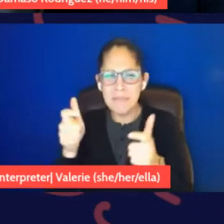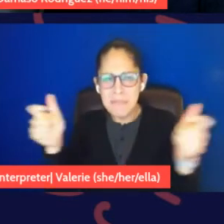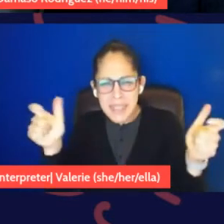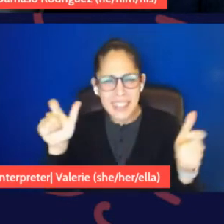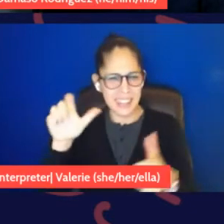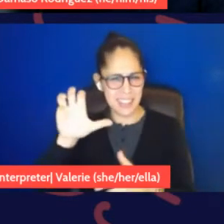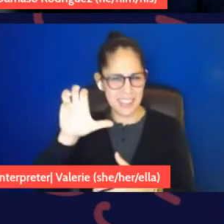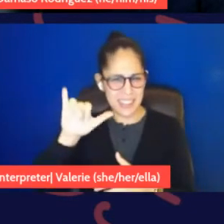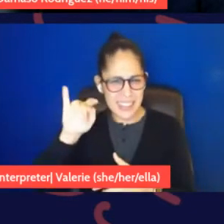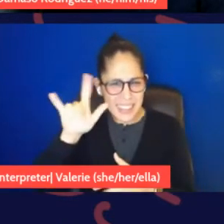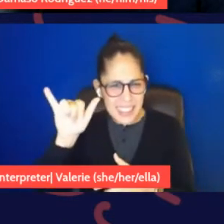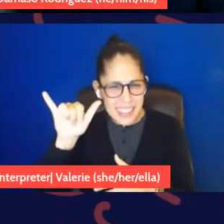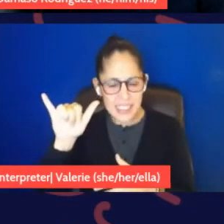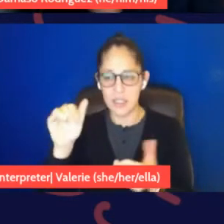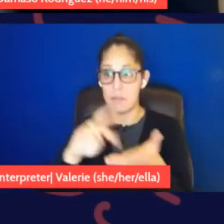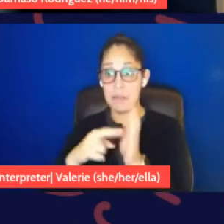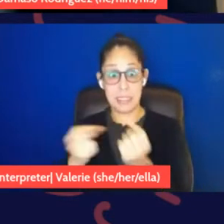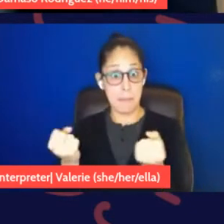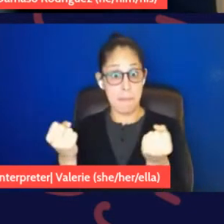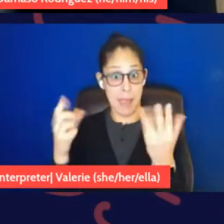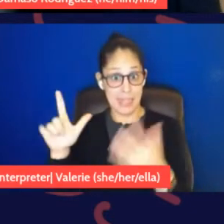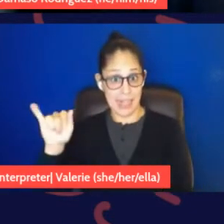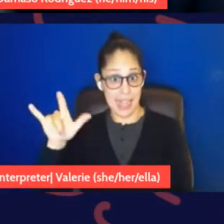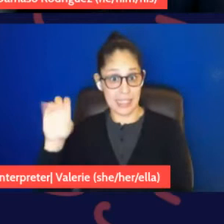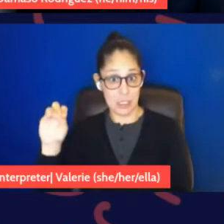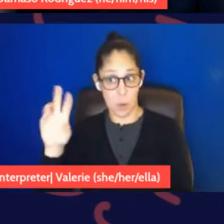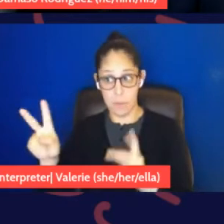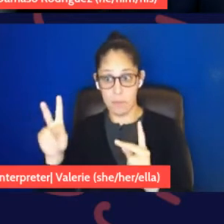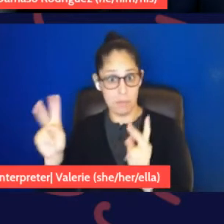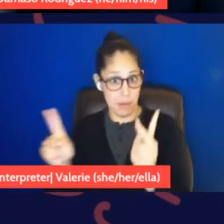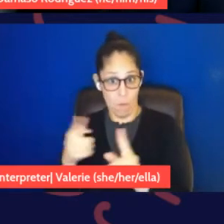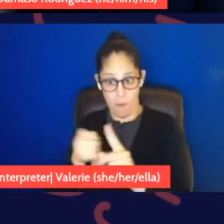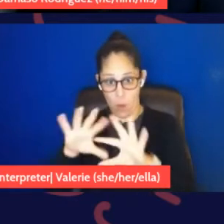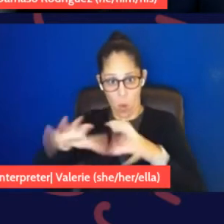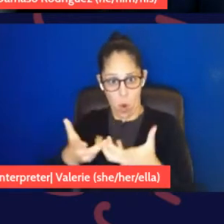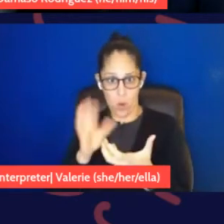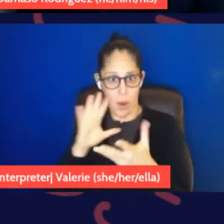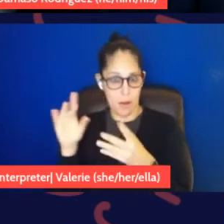coincidence for Latino from all over the globe. And